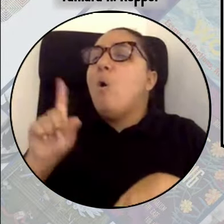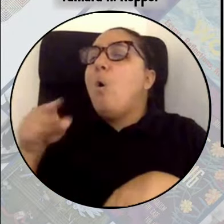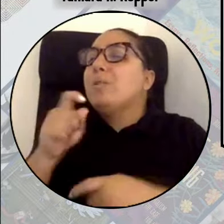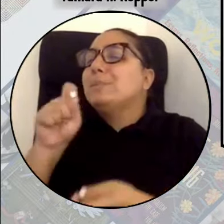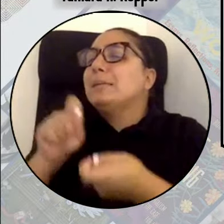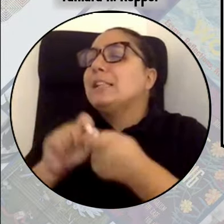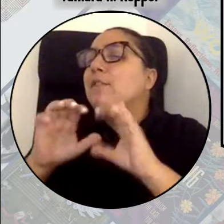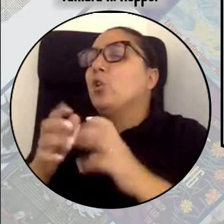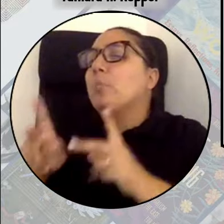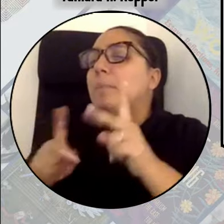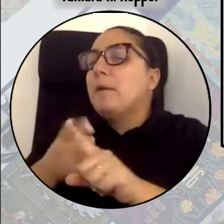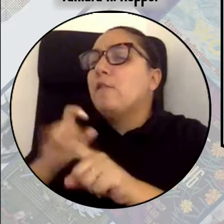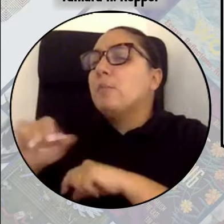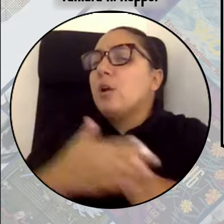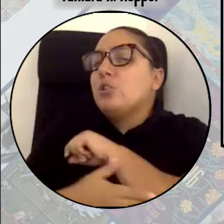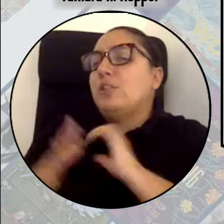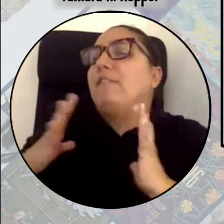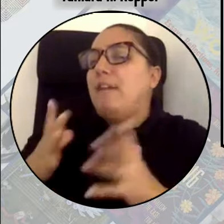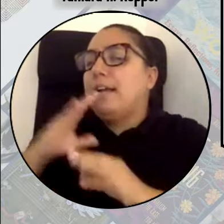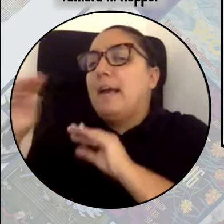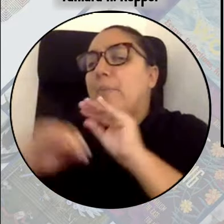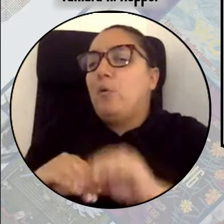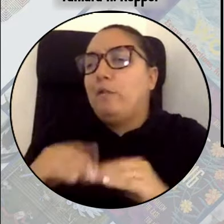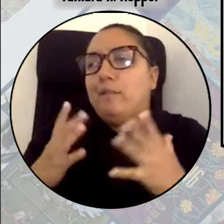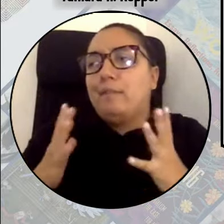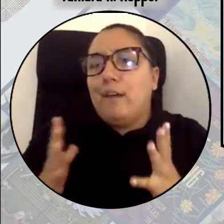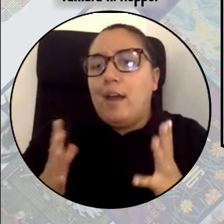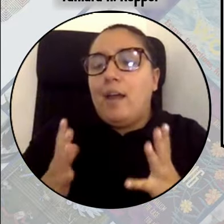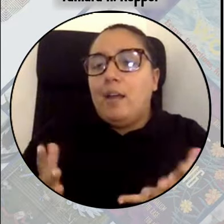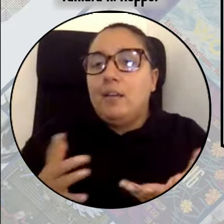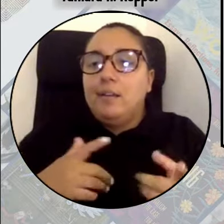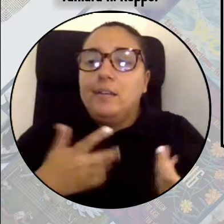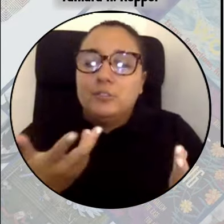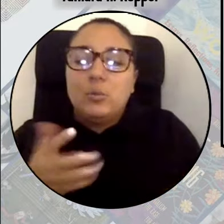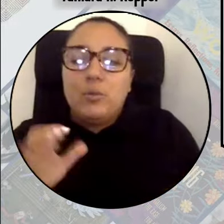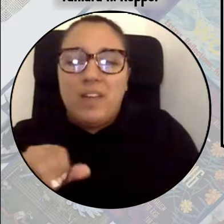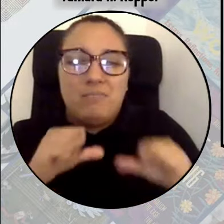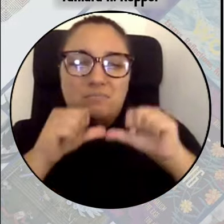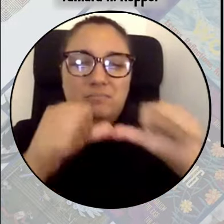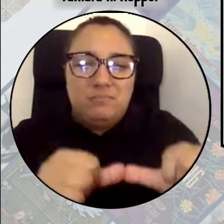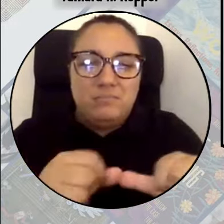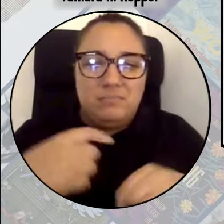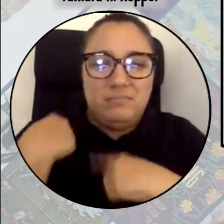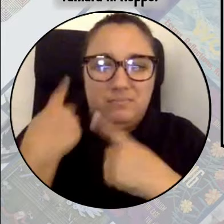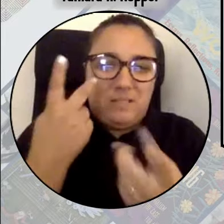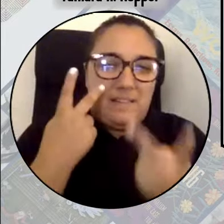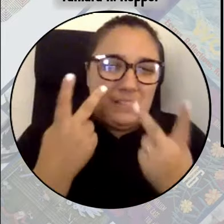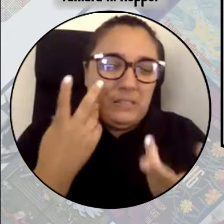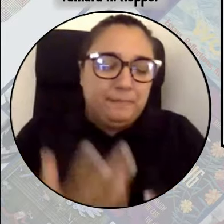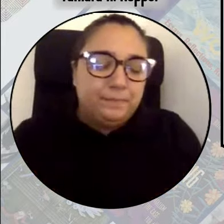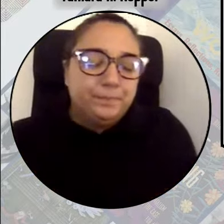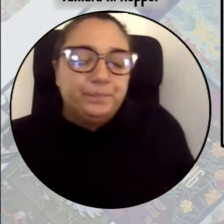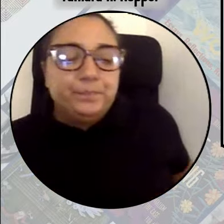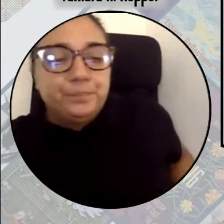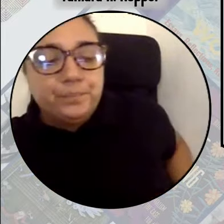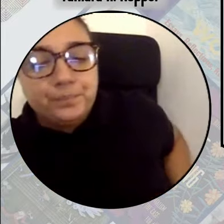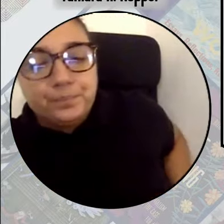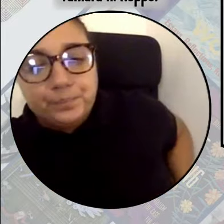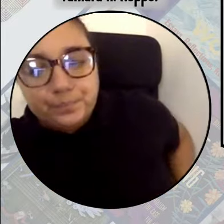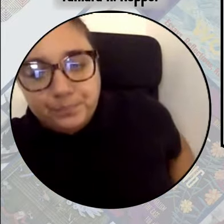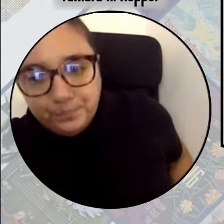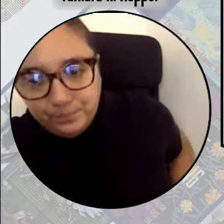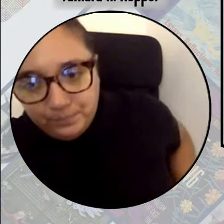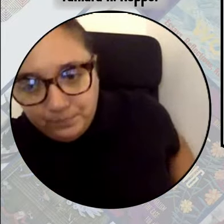you've historically been discriminated against and continue to be so. So that's just something I want to say here. Okay, so if we go back